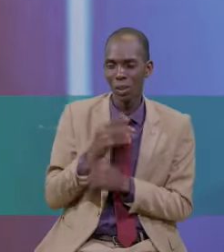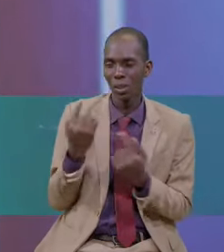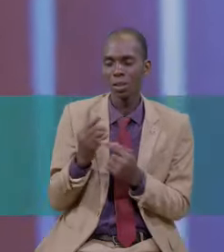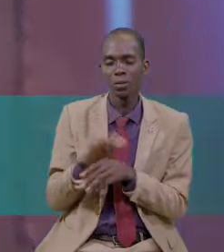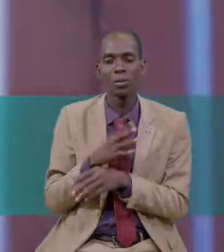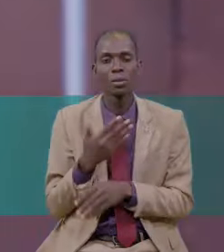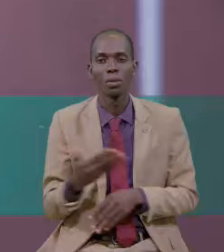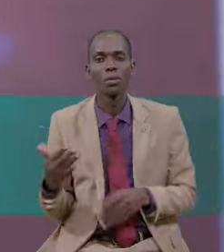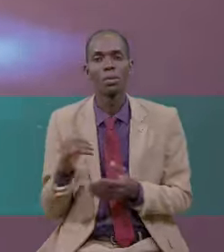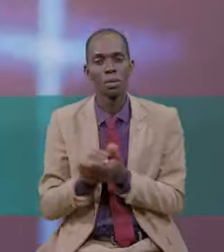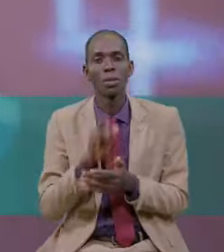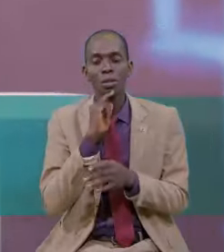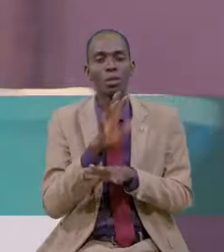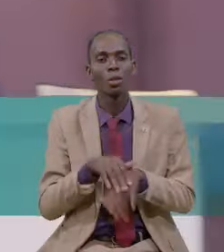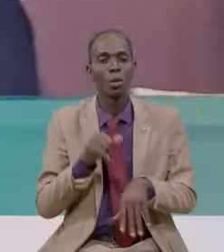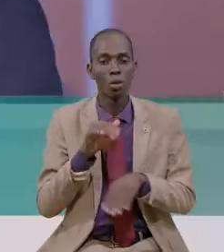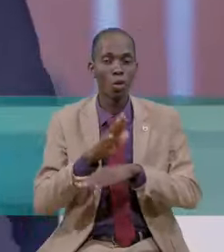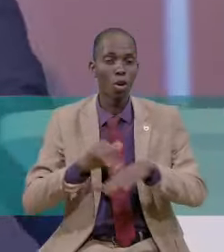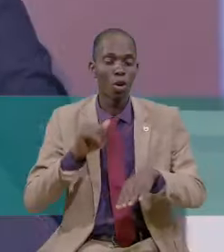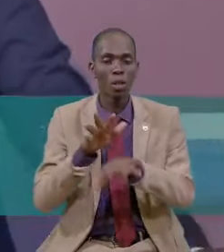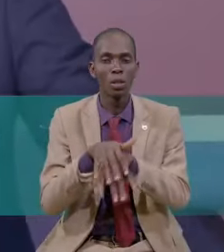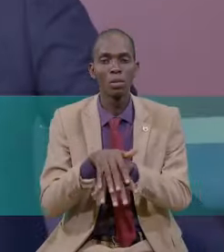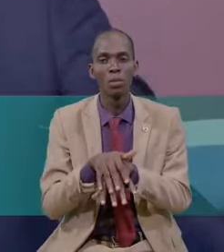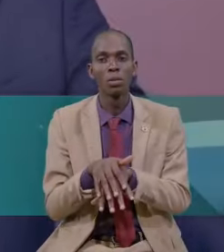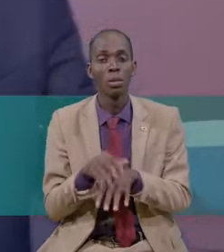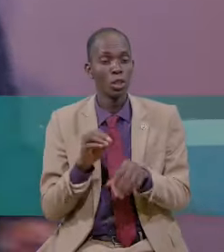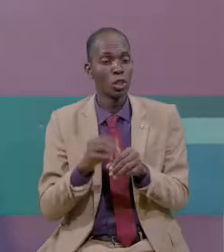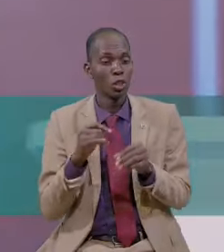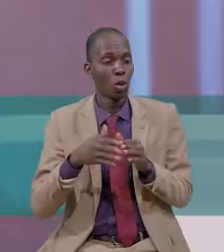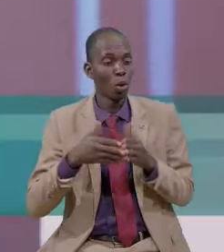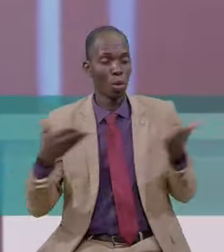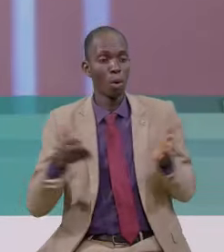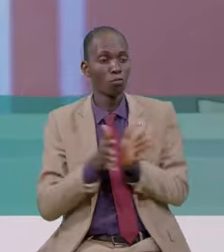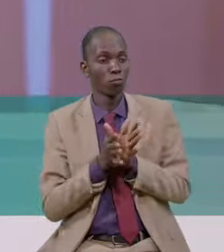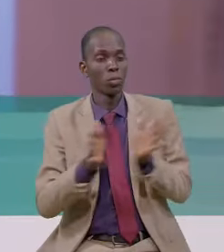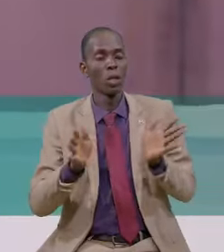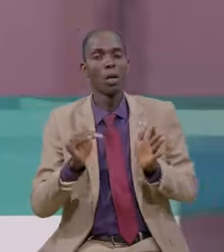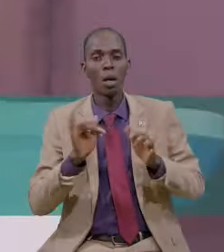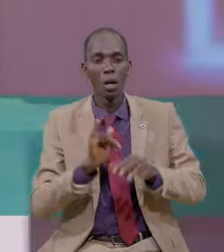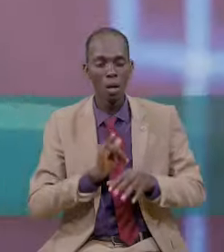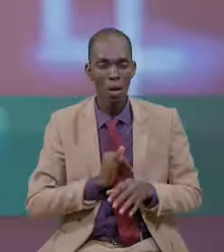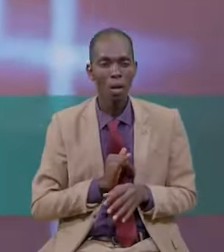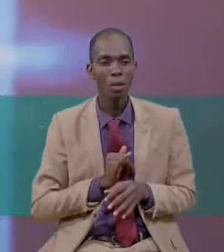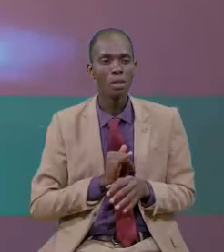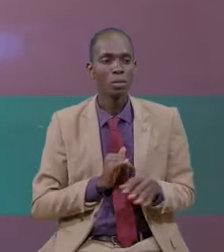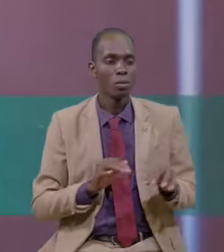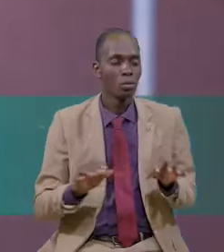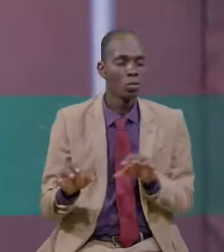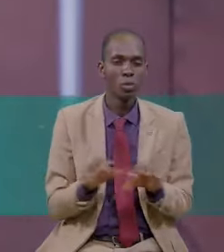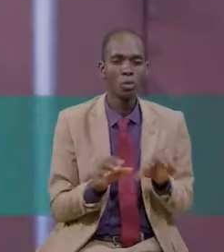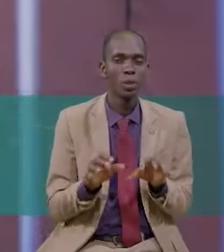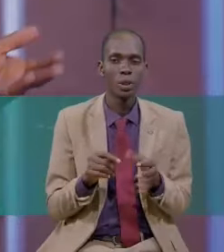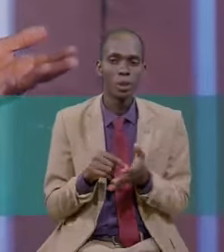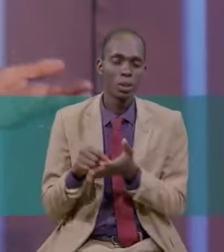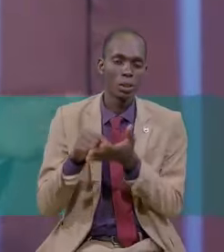in the open, I talk of the light. And there in the backyard, I